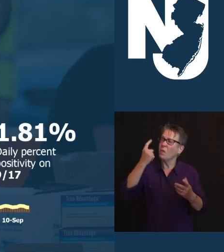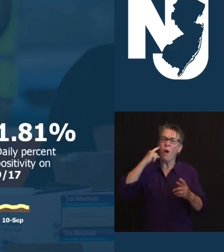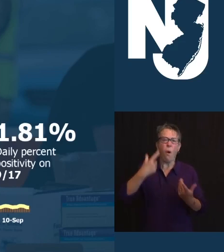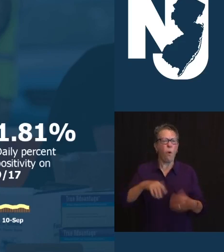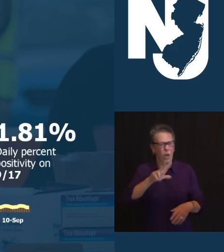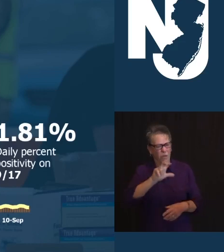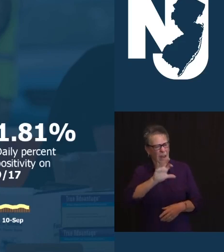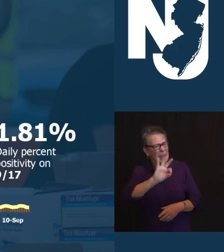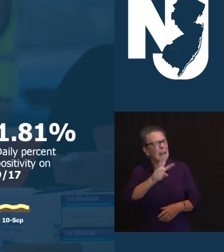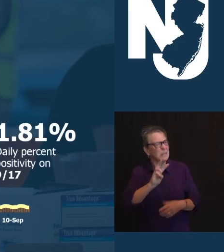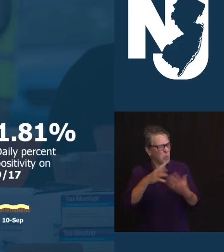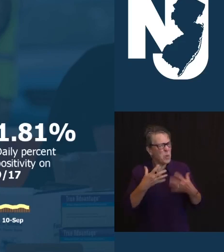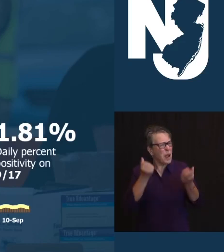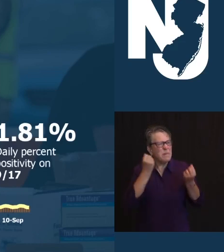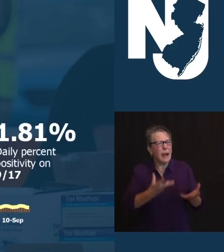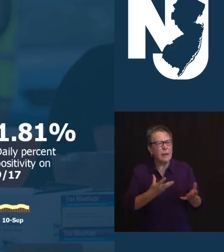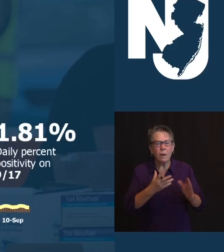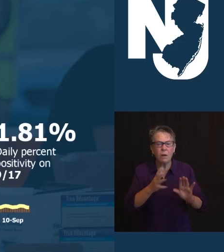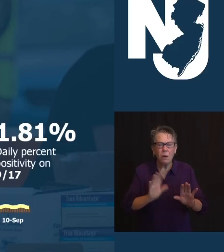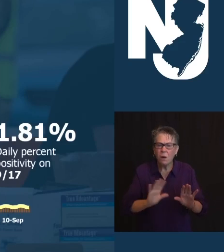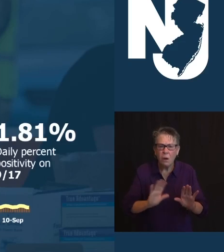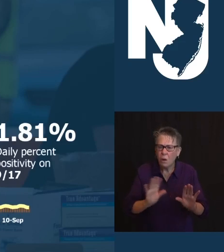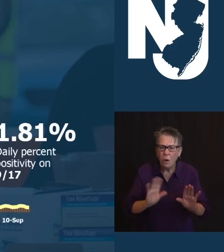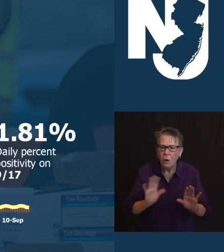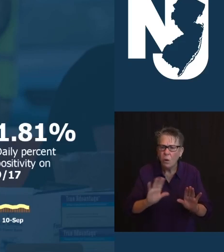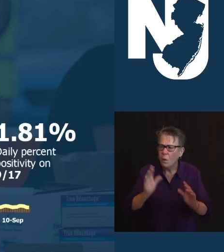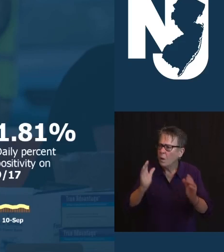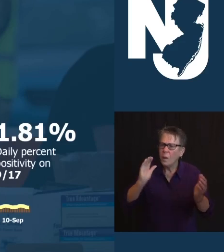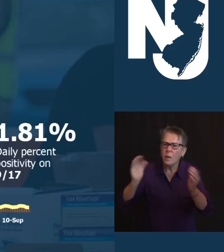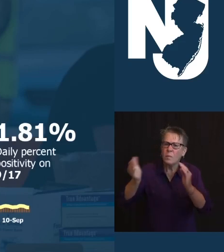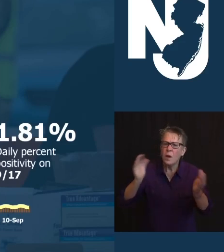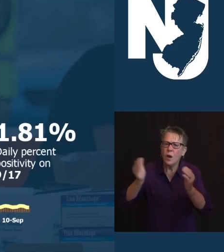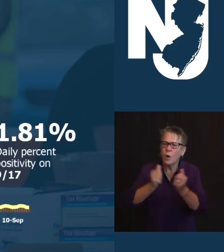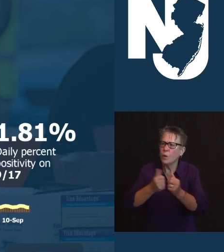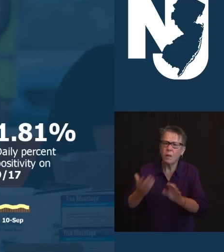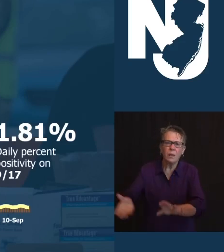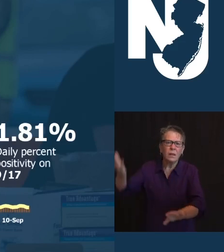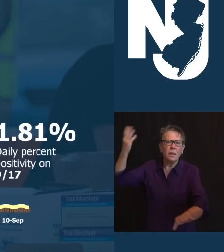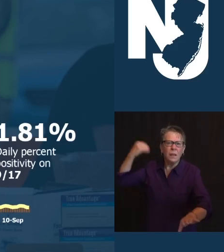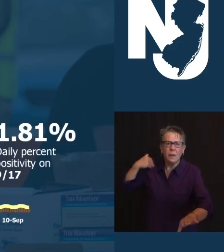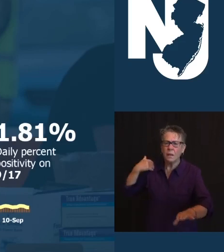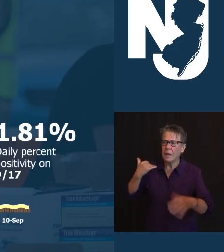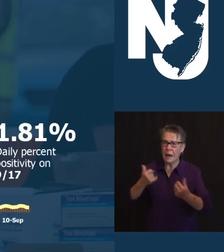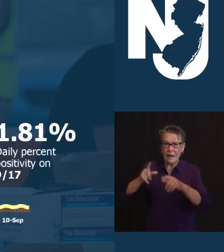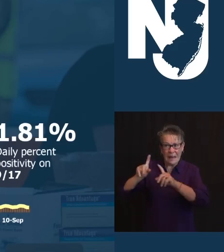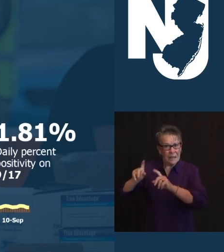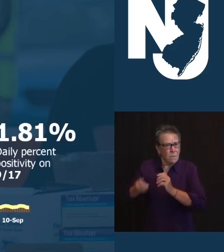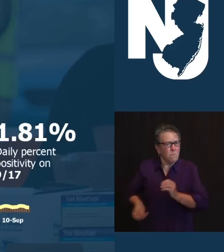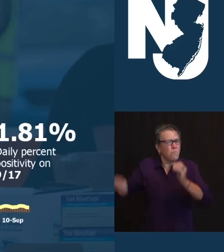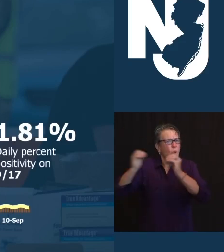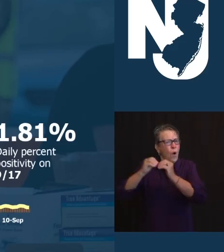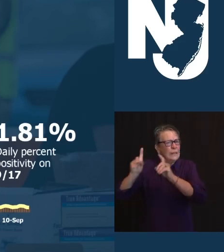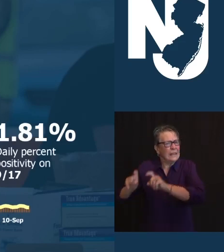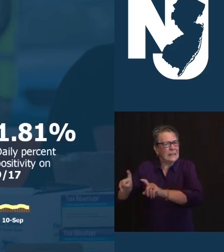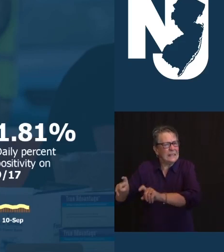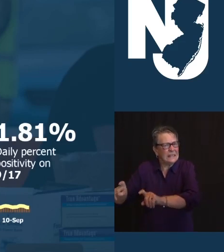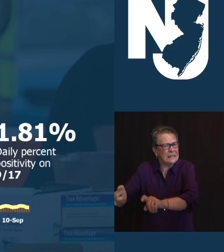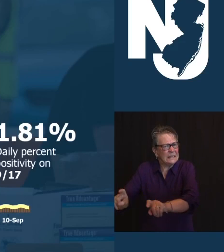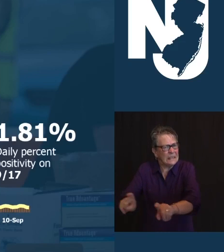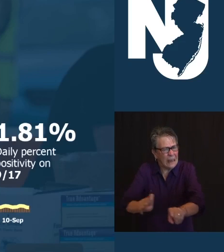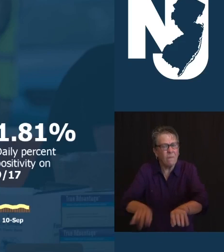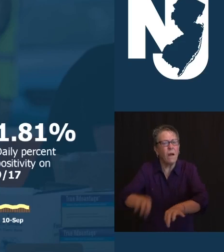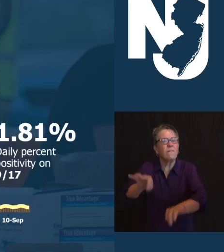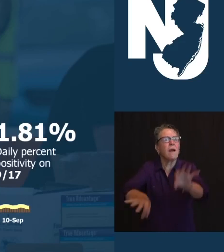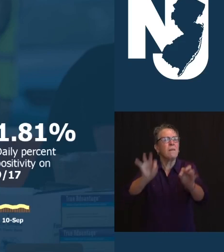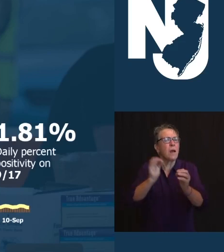may have forgotten this, but a few months ago, we were begging folks to go out and get tested. We had built the capacity, we had the supply, but the demand wasn't